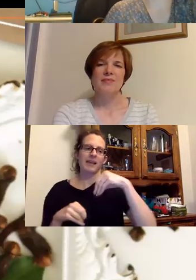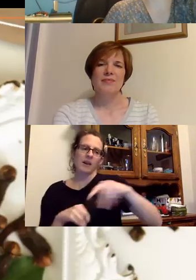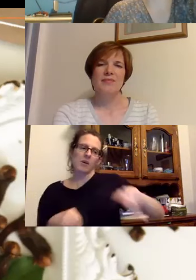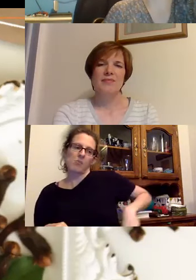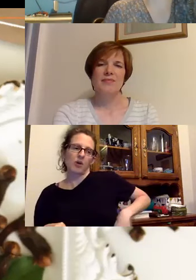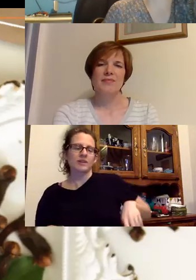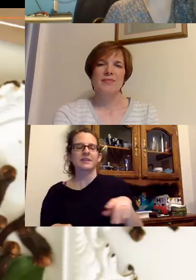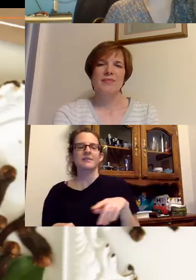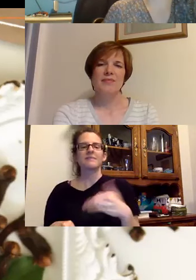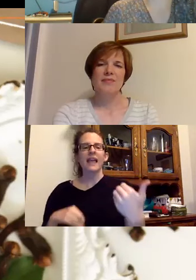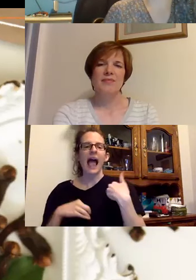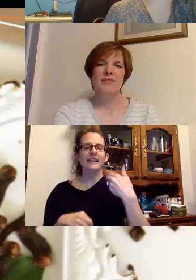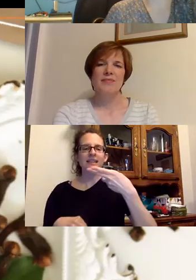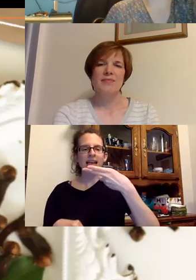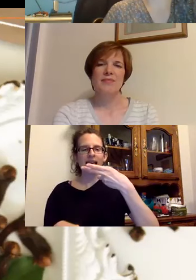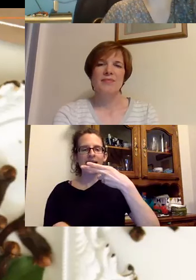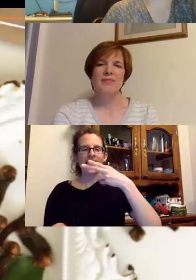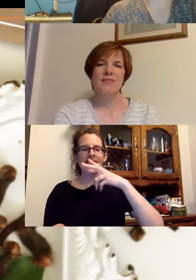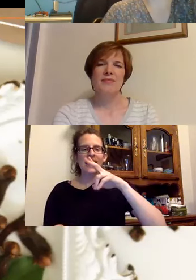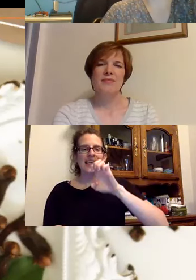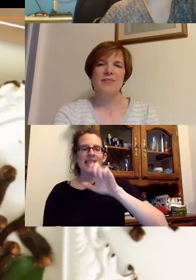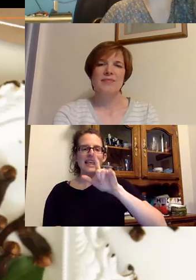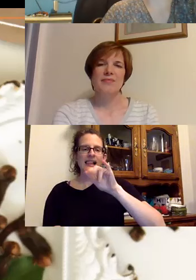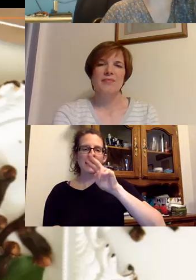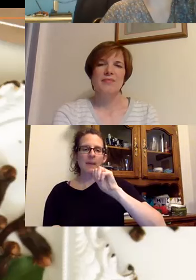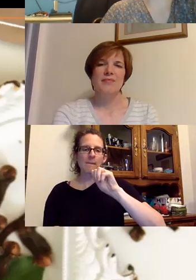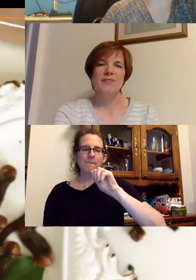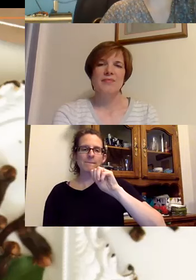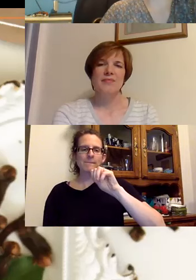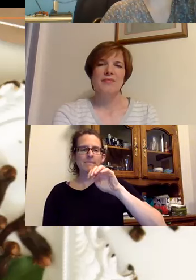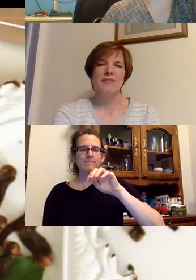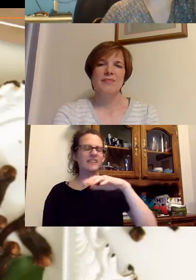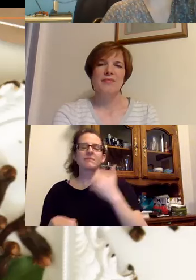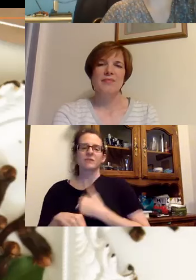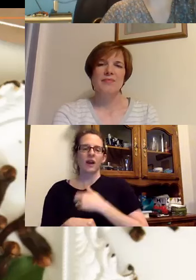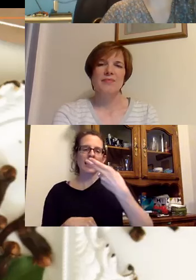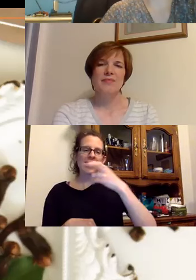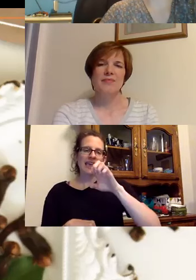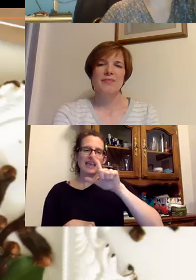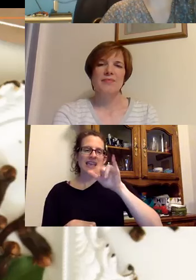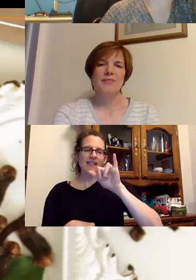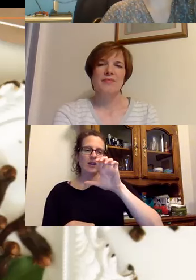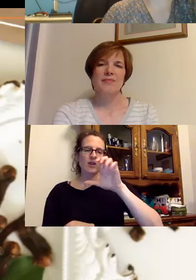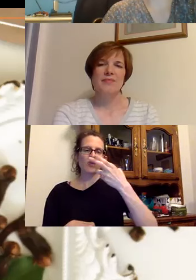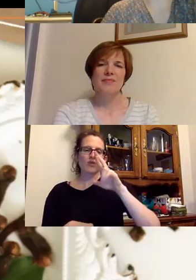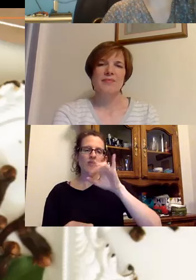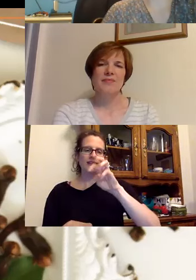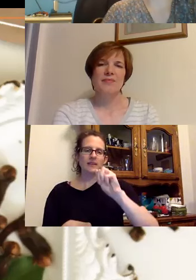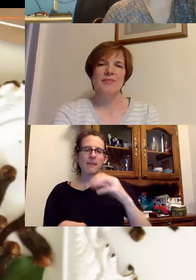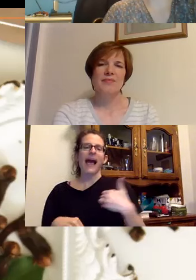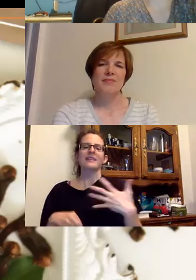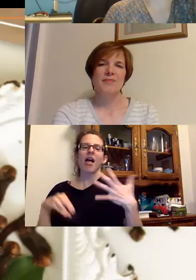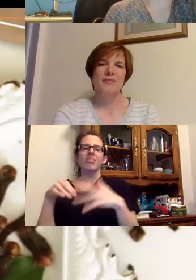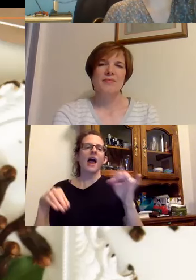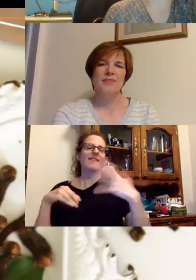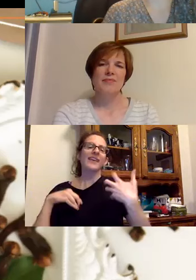contains helichrysum oil. And helichrysum has many, many amazing skin-supporting benefits. So it can